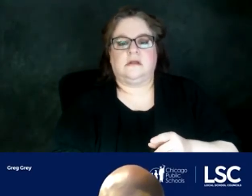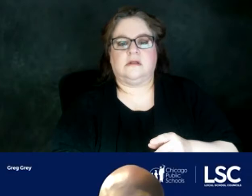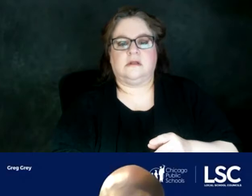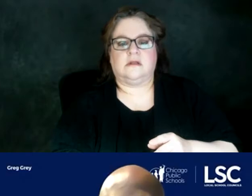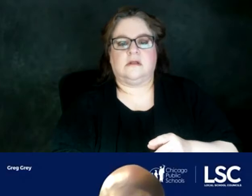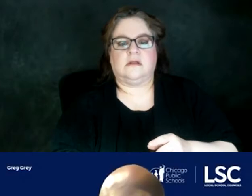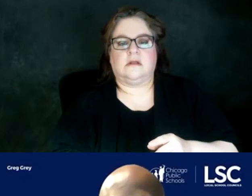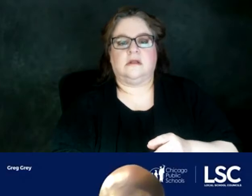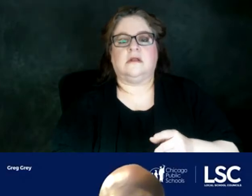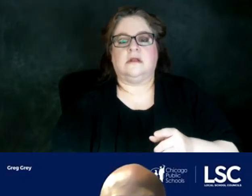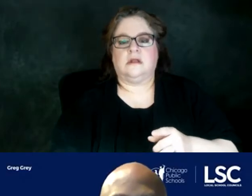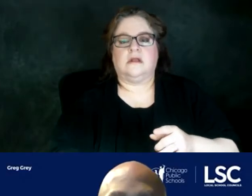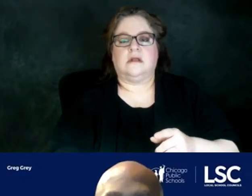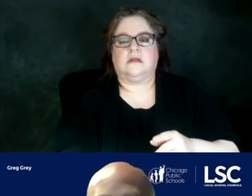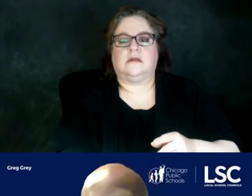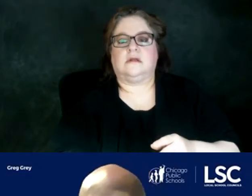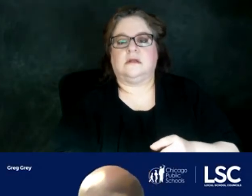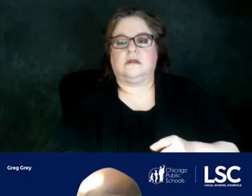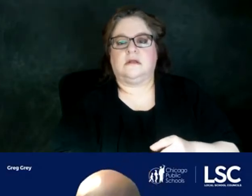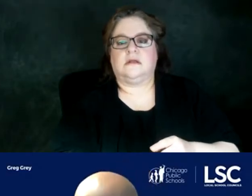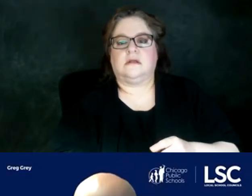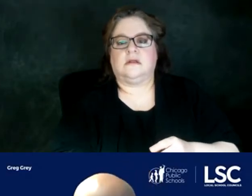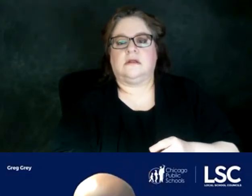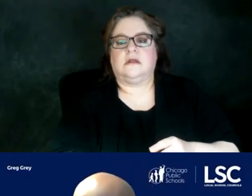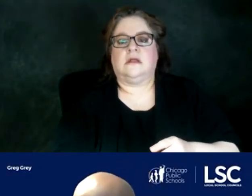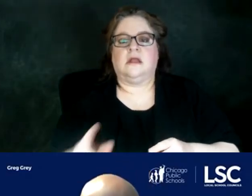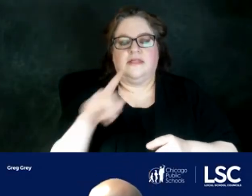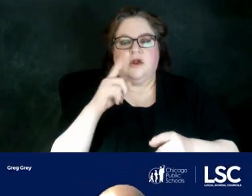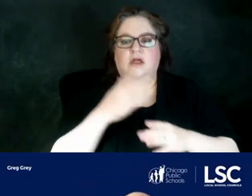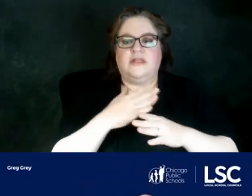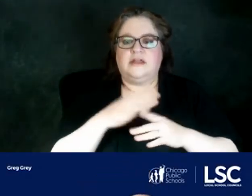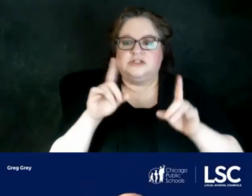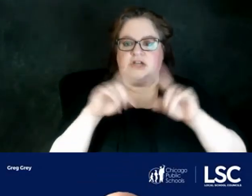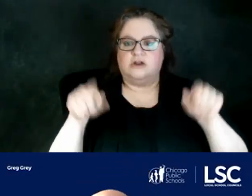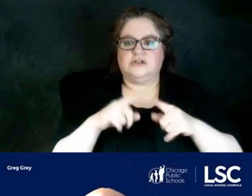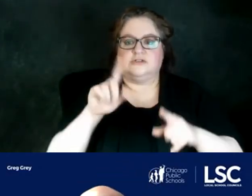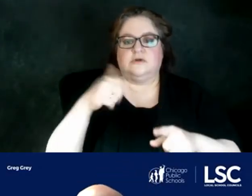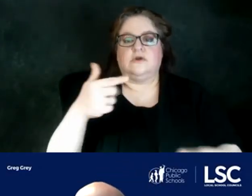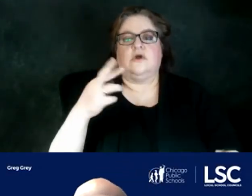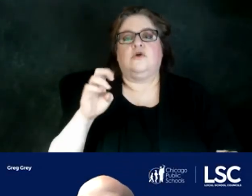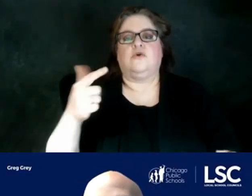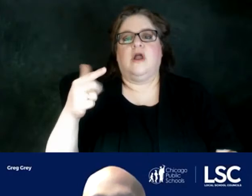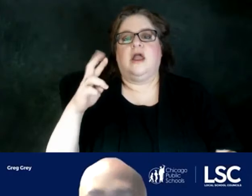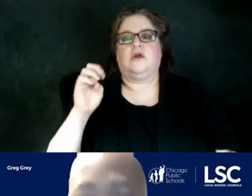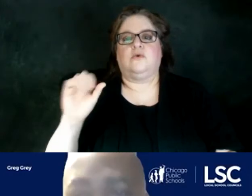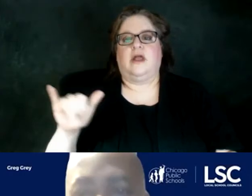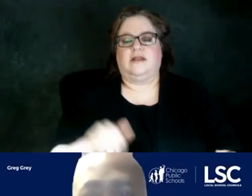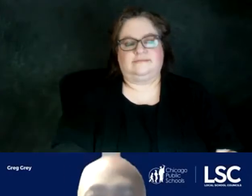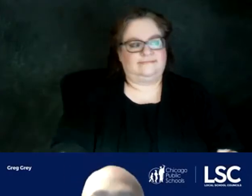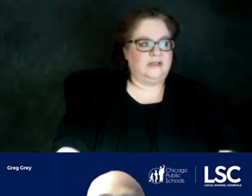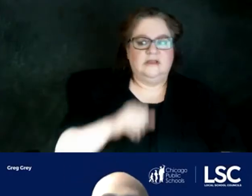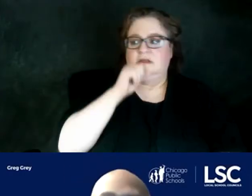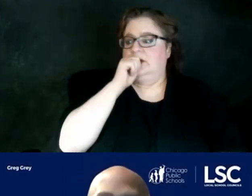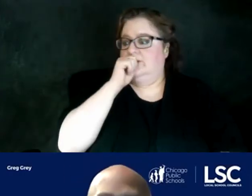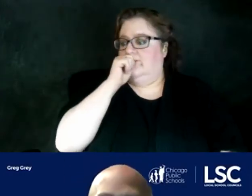on that share sheet. Okay. So Yes, ma'am. Turn it over now to Greg Gray. All right. Good evening,